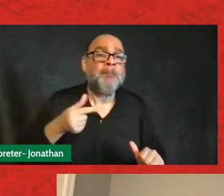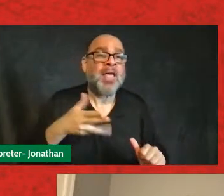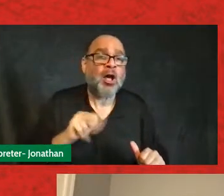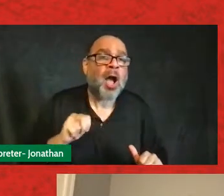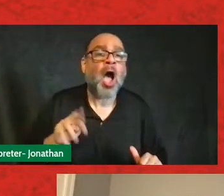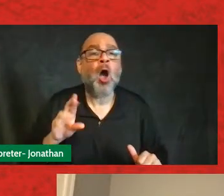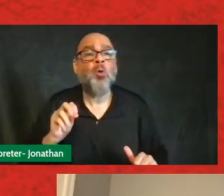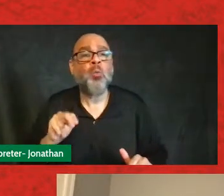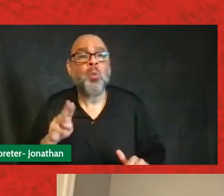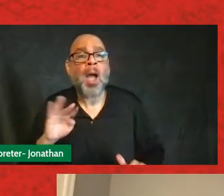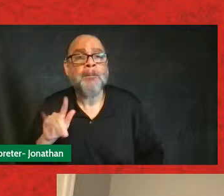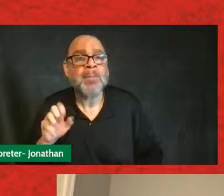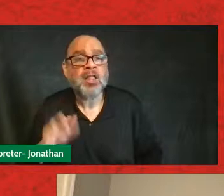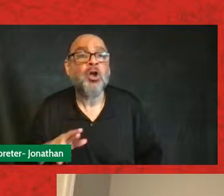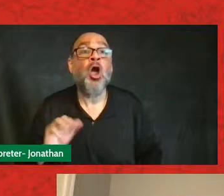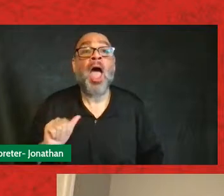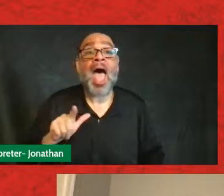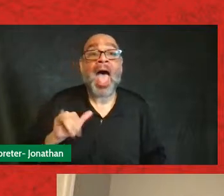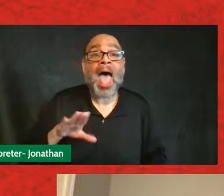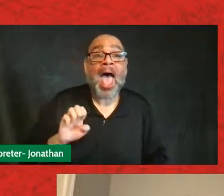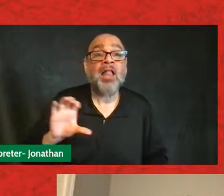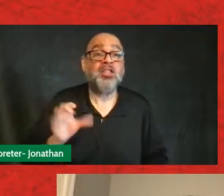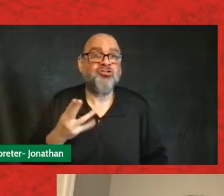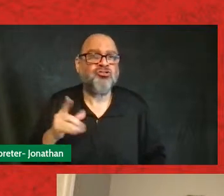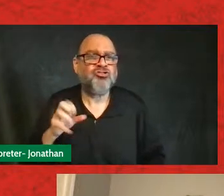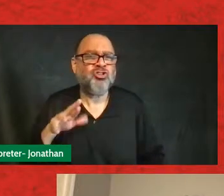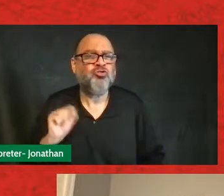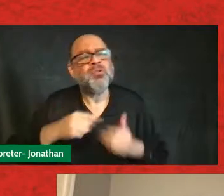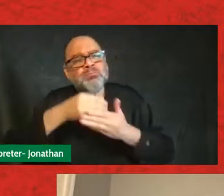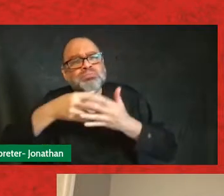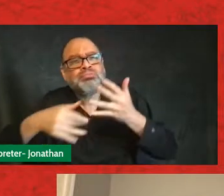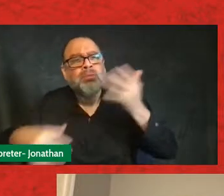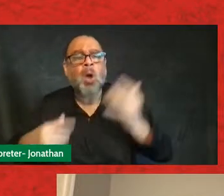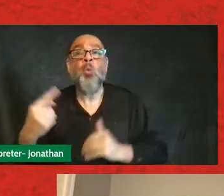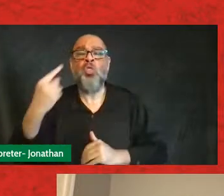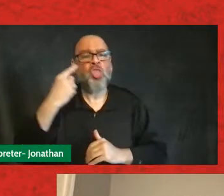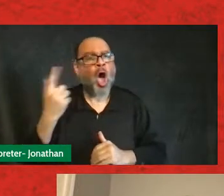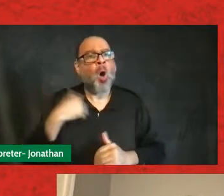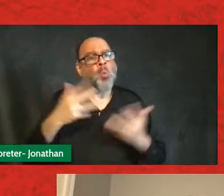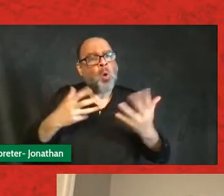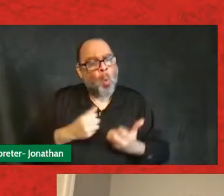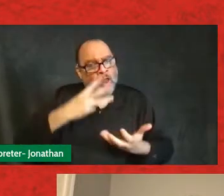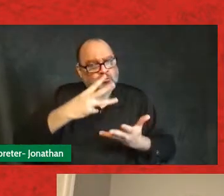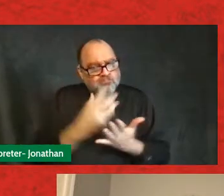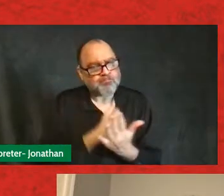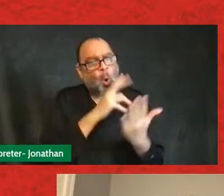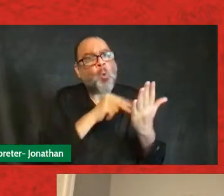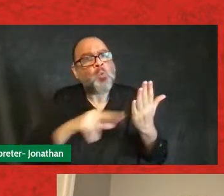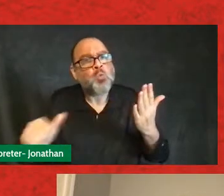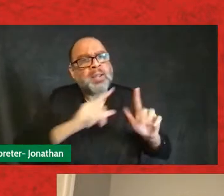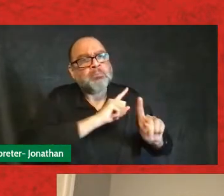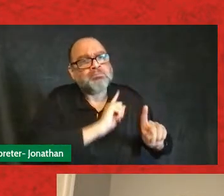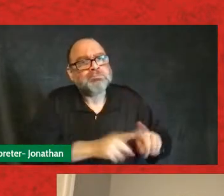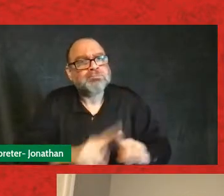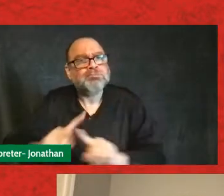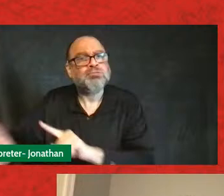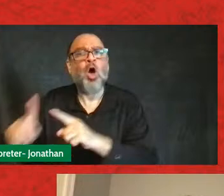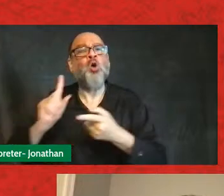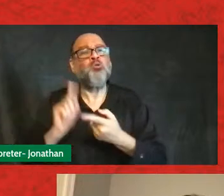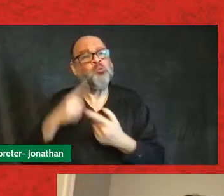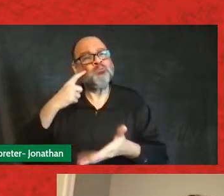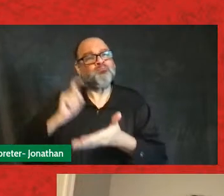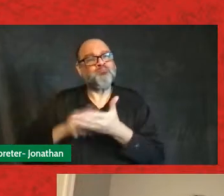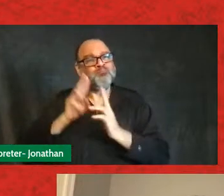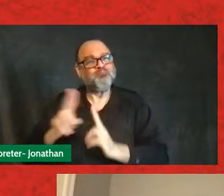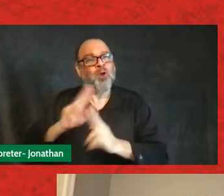Milner and Alice Childress that we said, let's do a reading series so we can just, you know, celebrate all of these works, celebrate all of these writers. I had